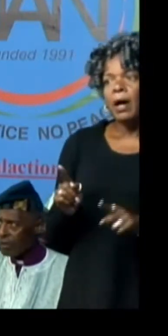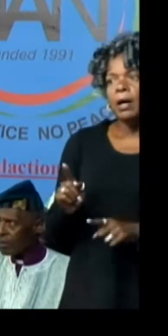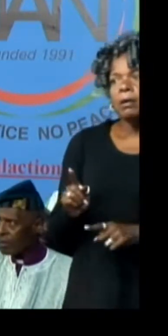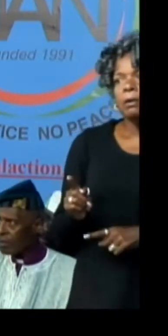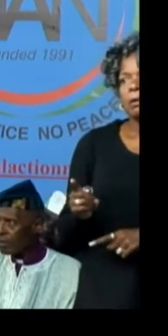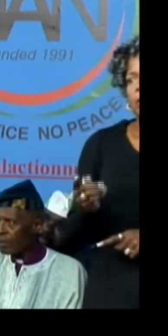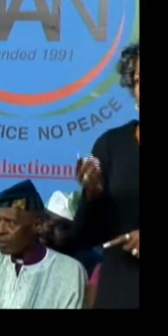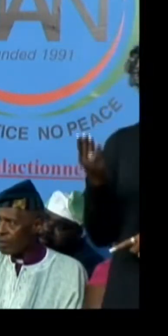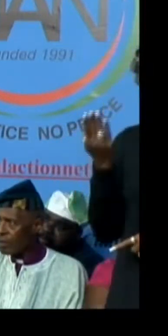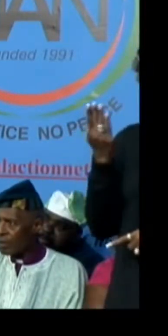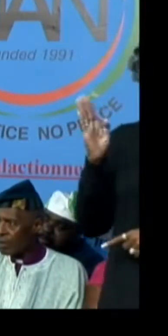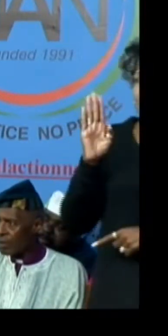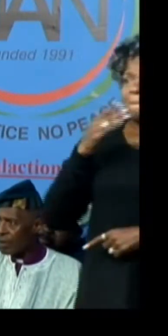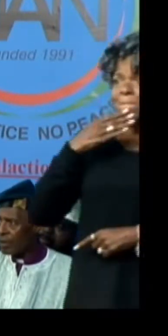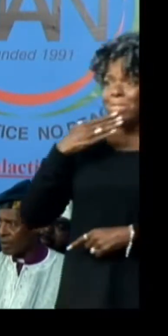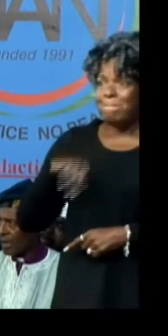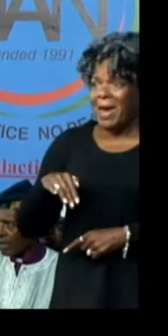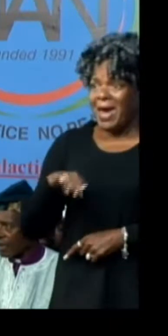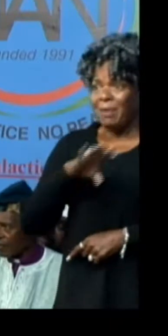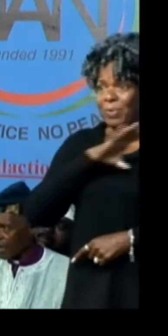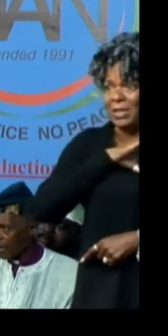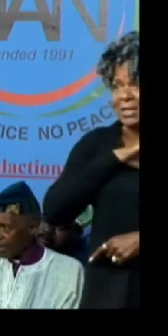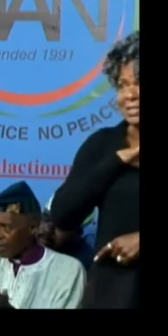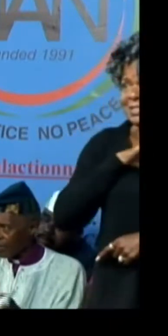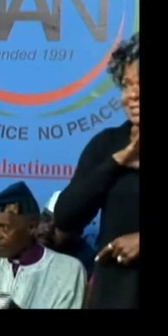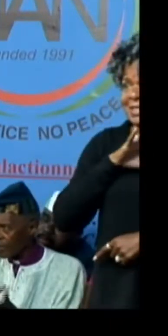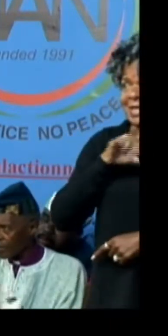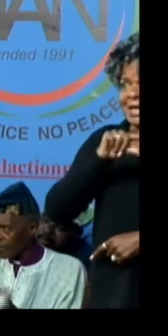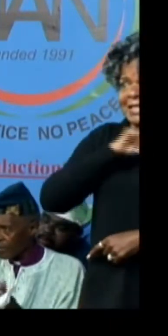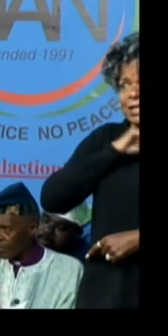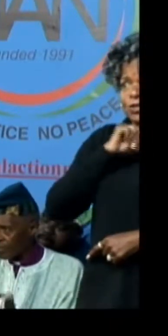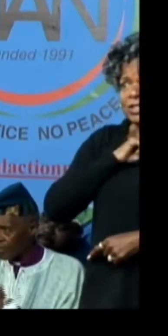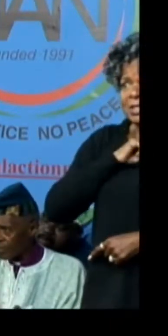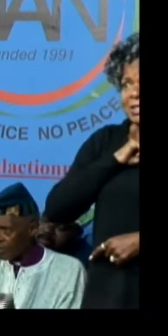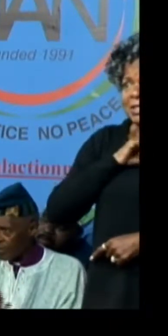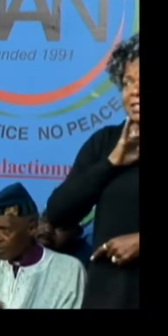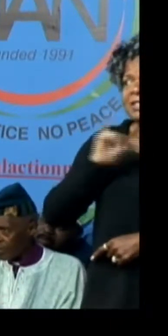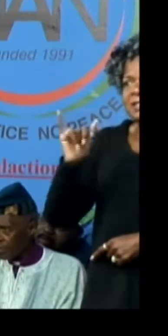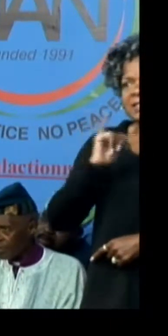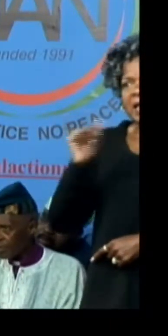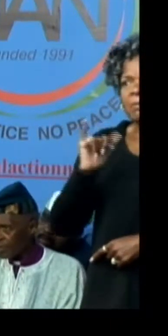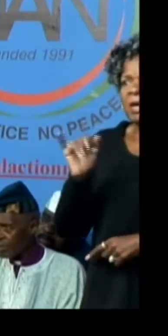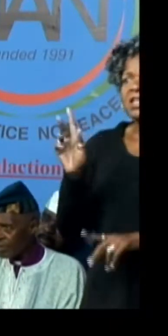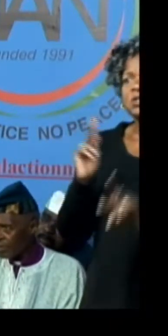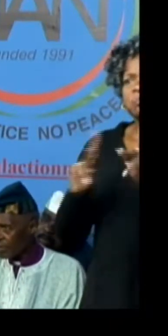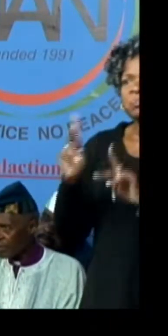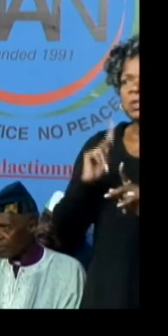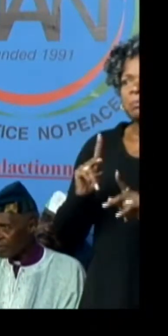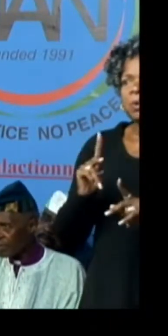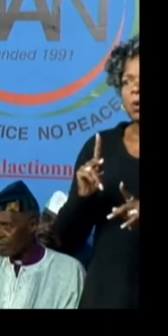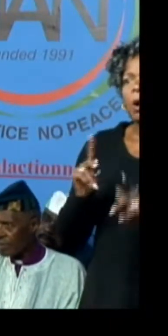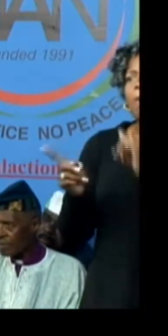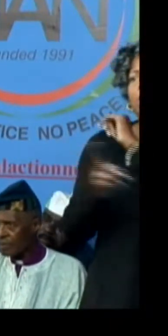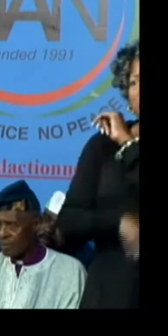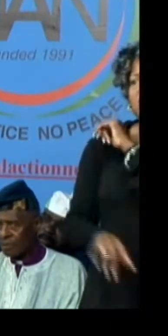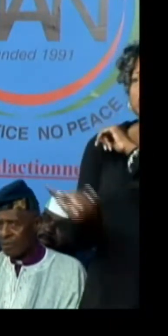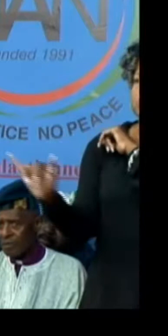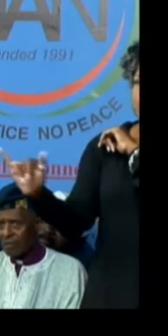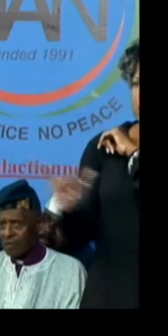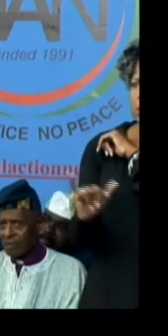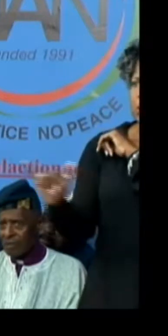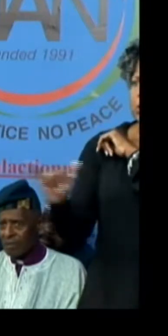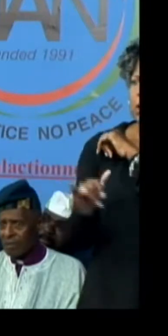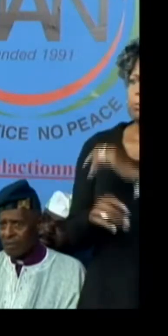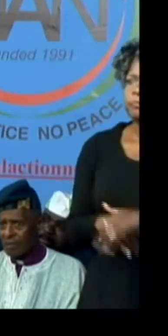like citizens must be held accountable. We do not harbor criminals, and good police